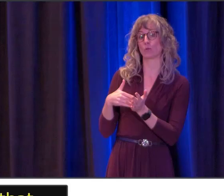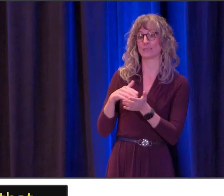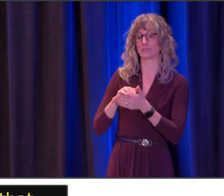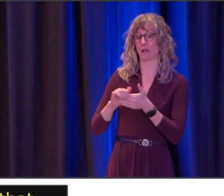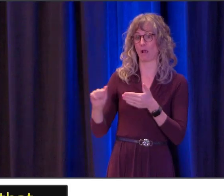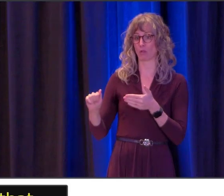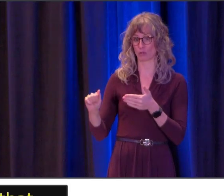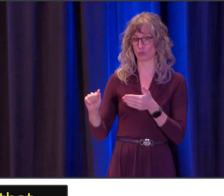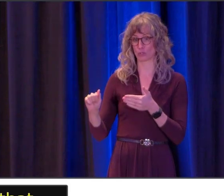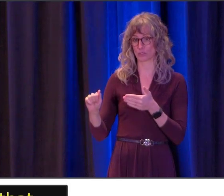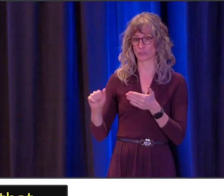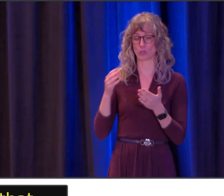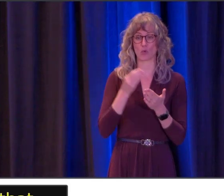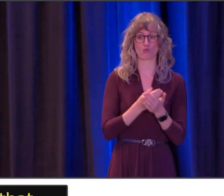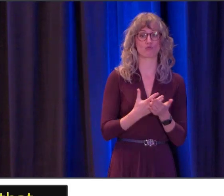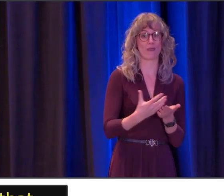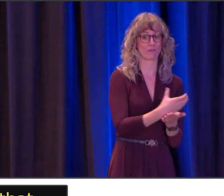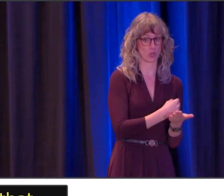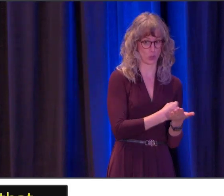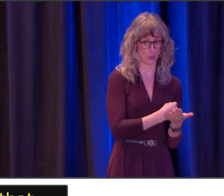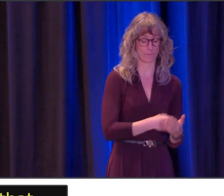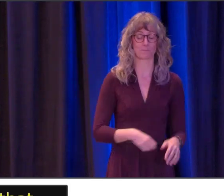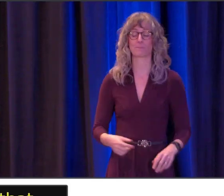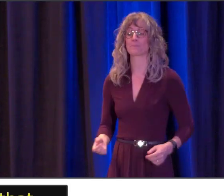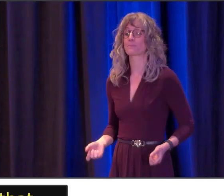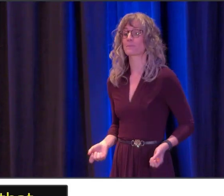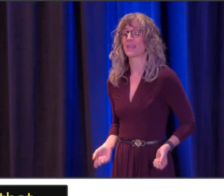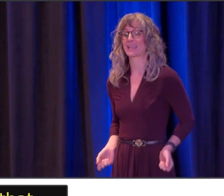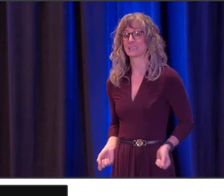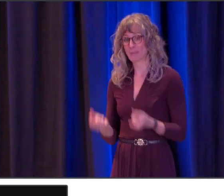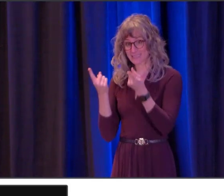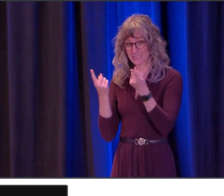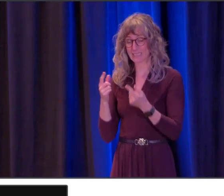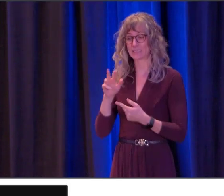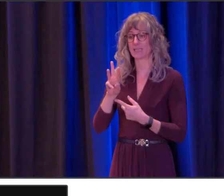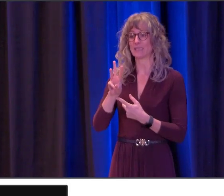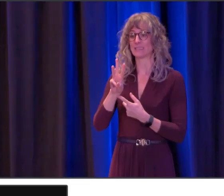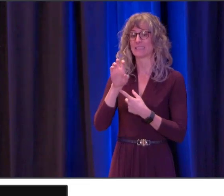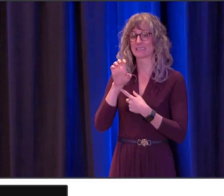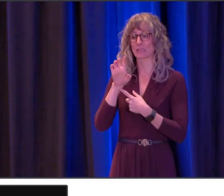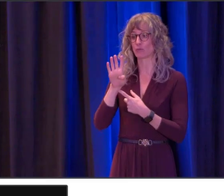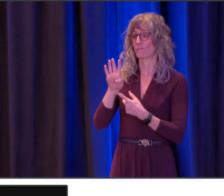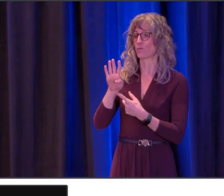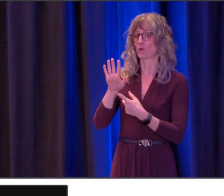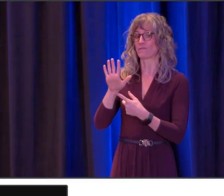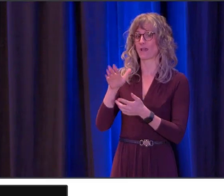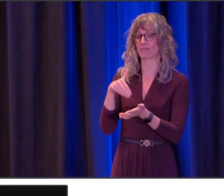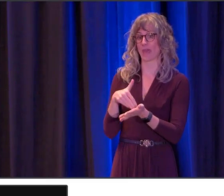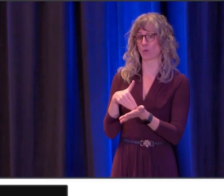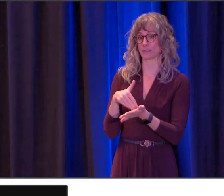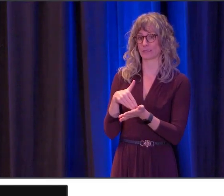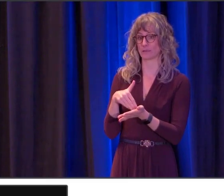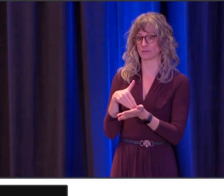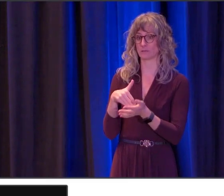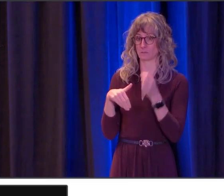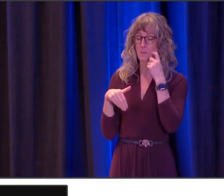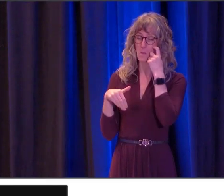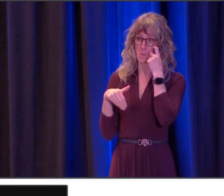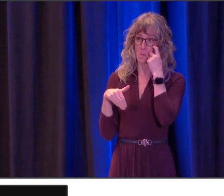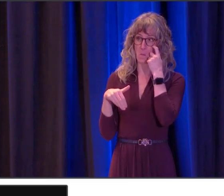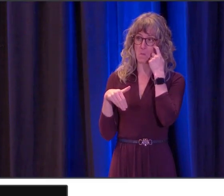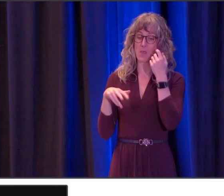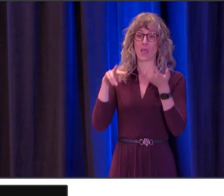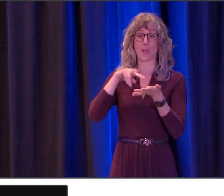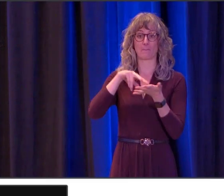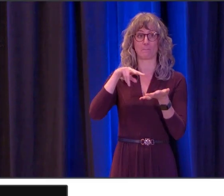$727,000. Total expenses of $645,000. And that